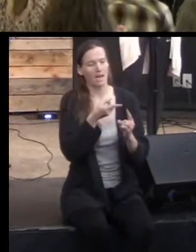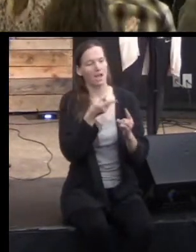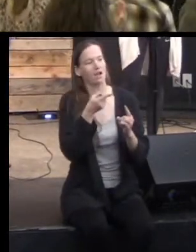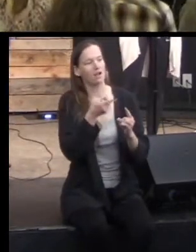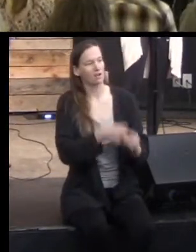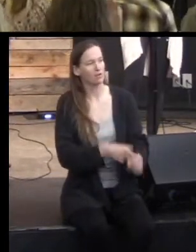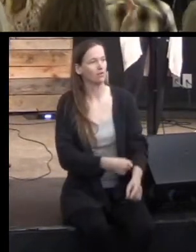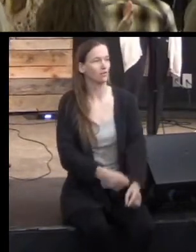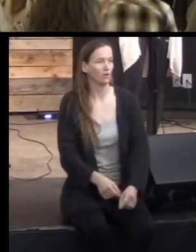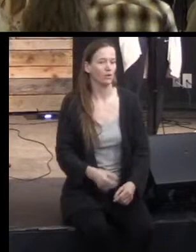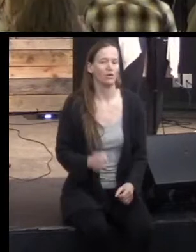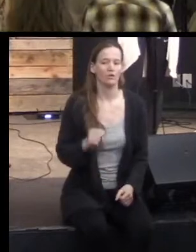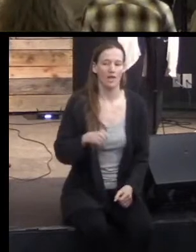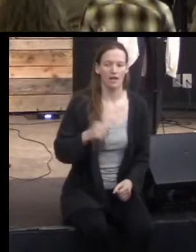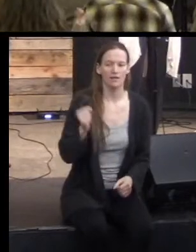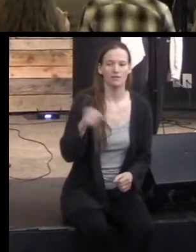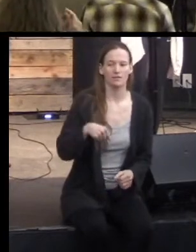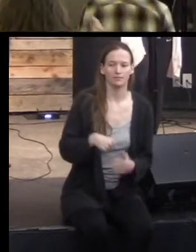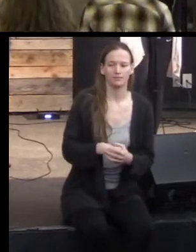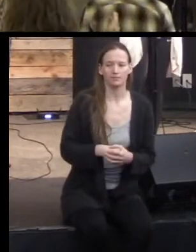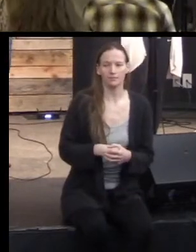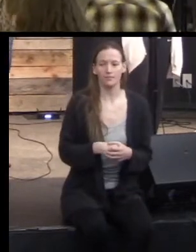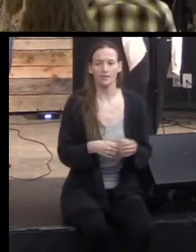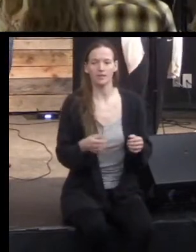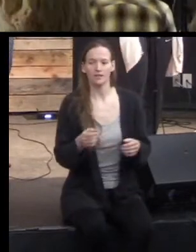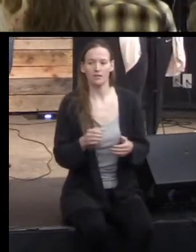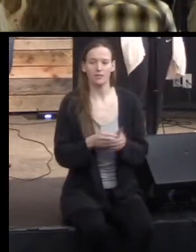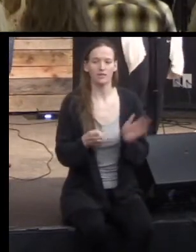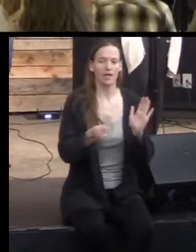I'm bound. Oh, yeah.